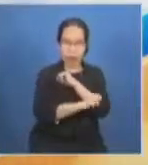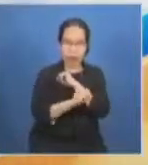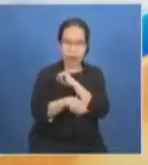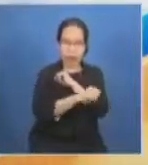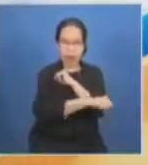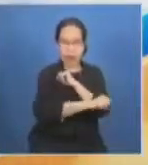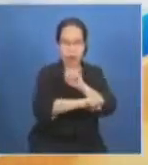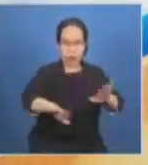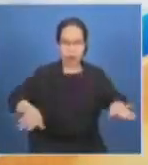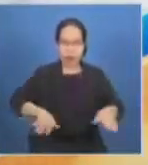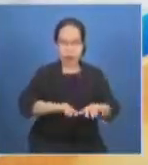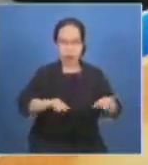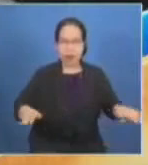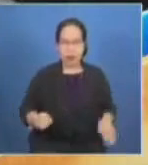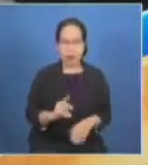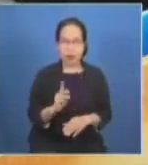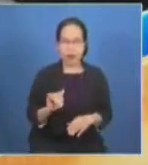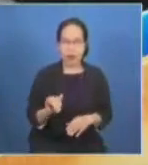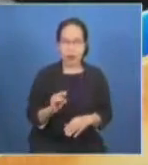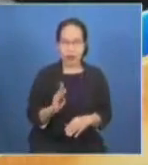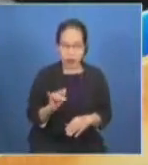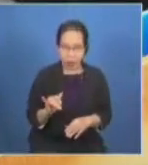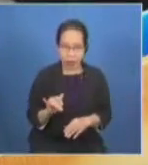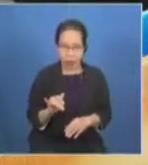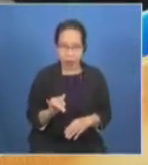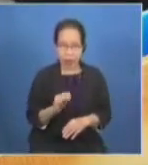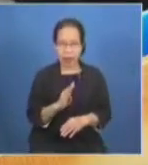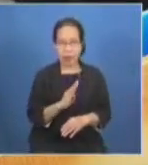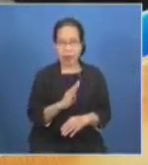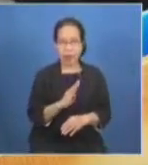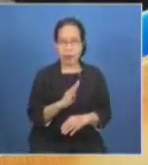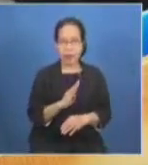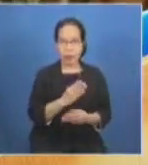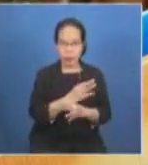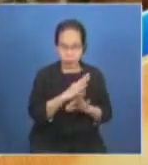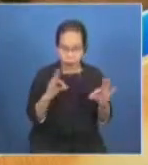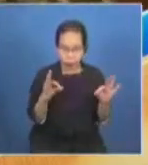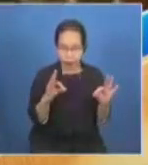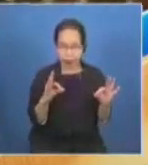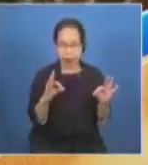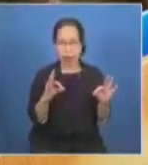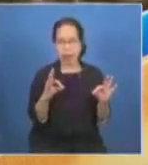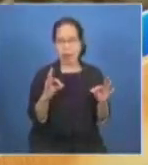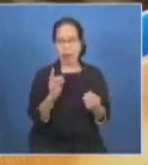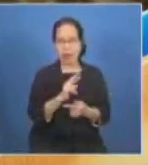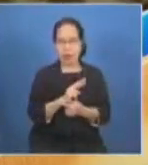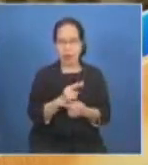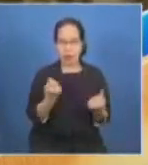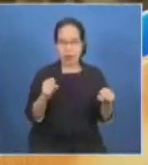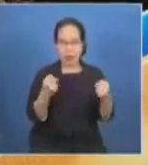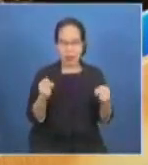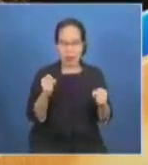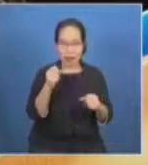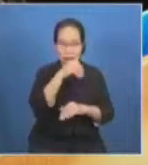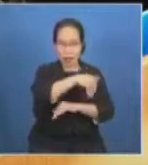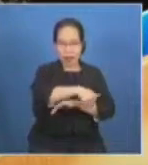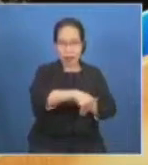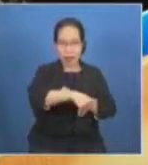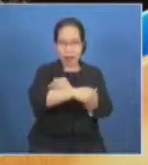beaches, go to stores, bargain. But when I got home at night while